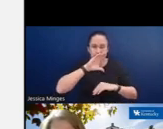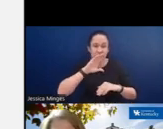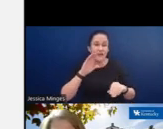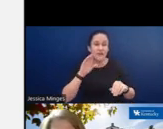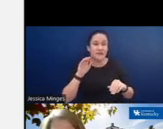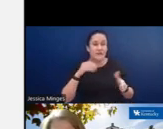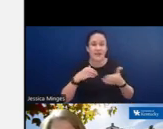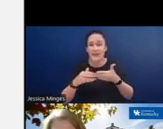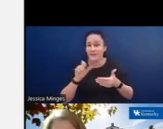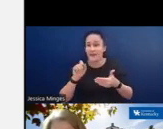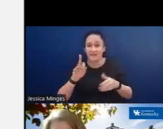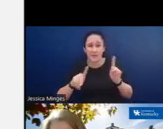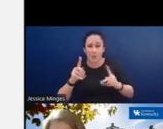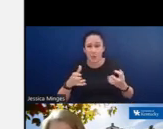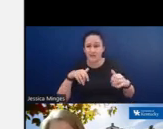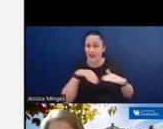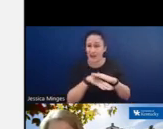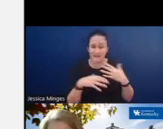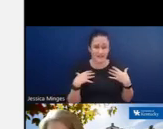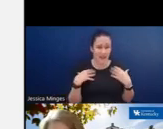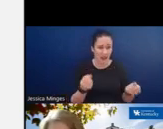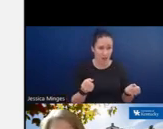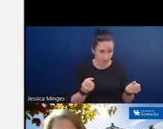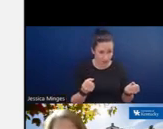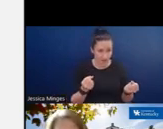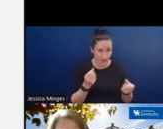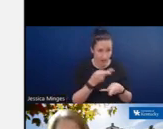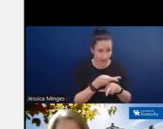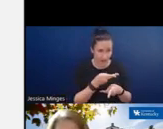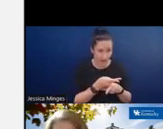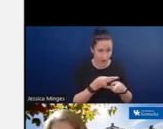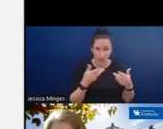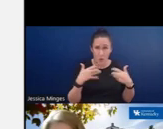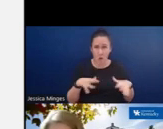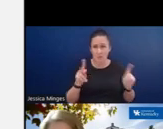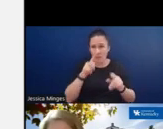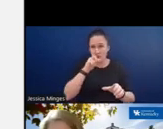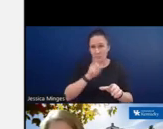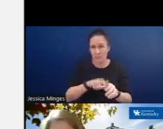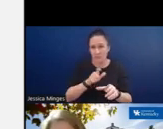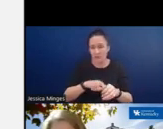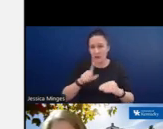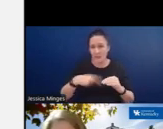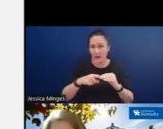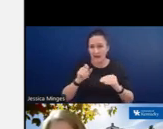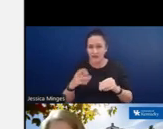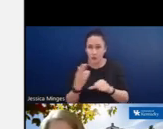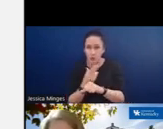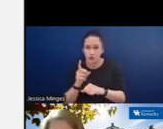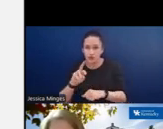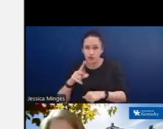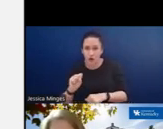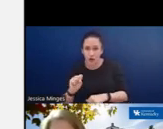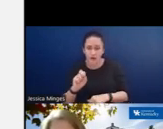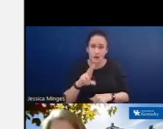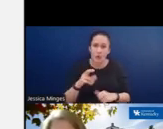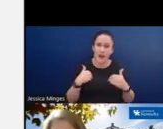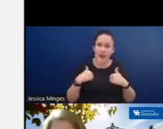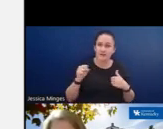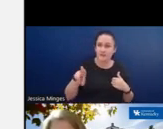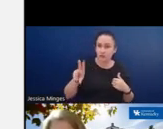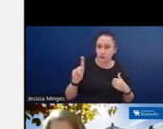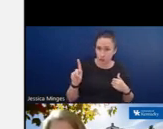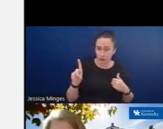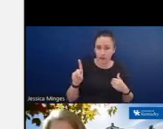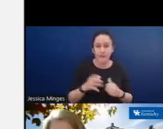access healthcare, but they don't want everybody to know their business about whether or not they're using drugs or have a substance use disorder.